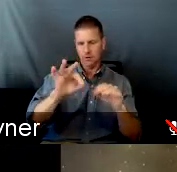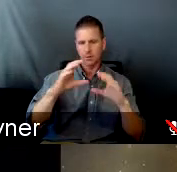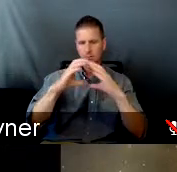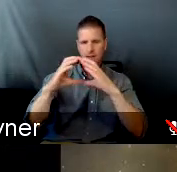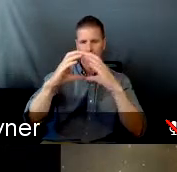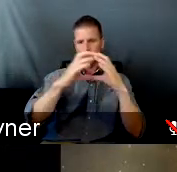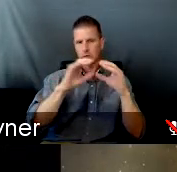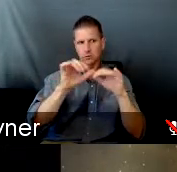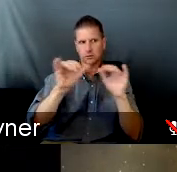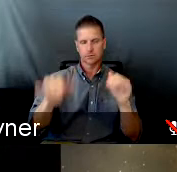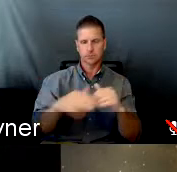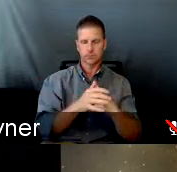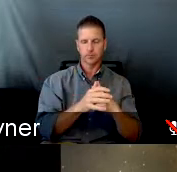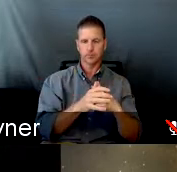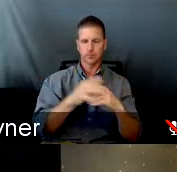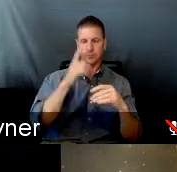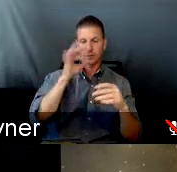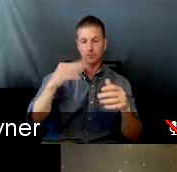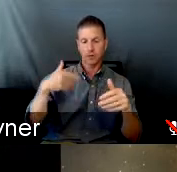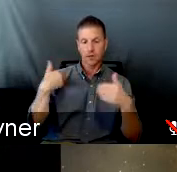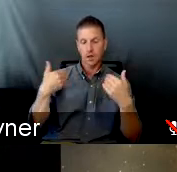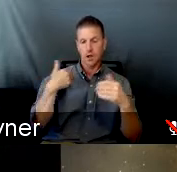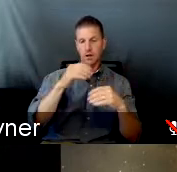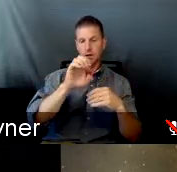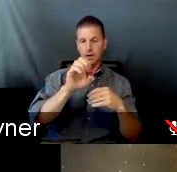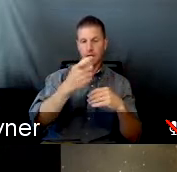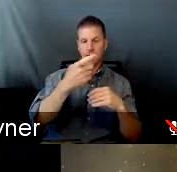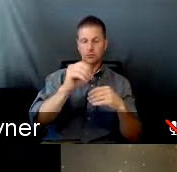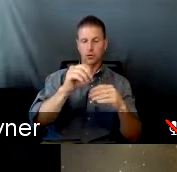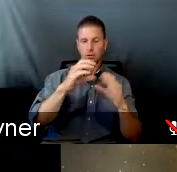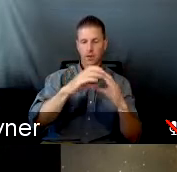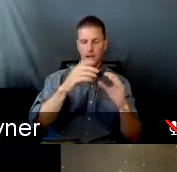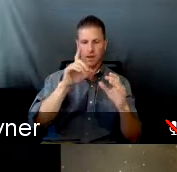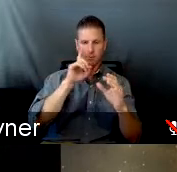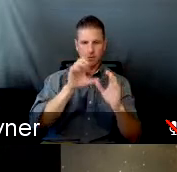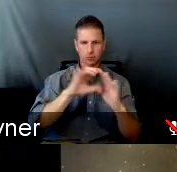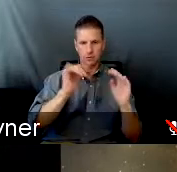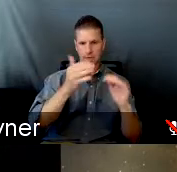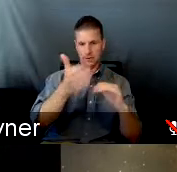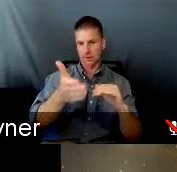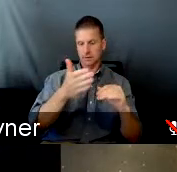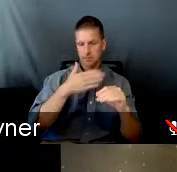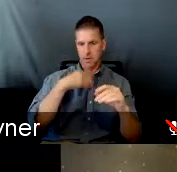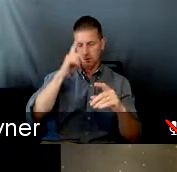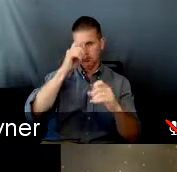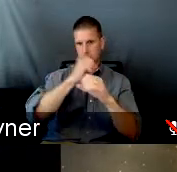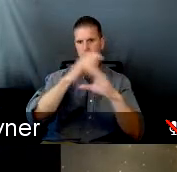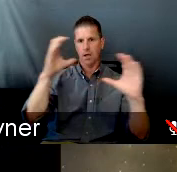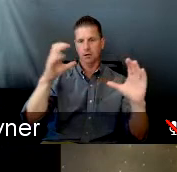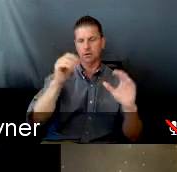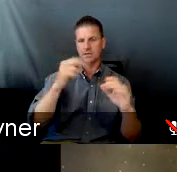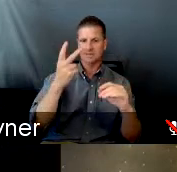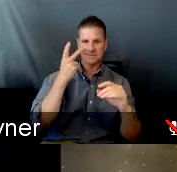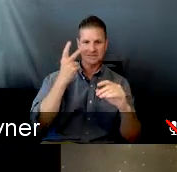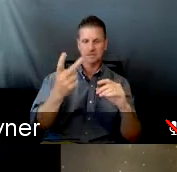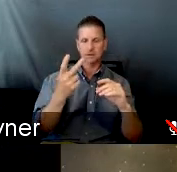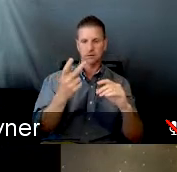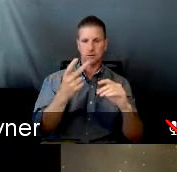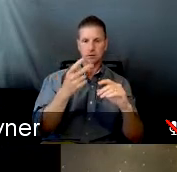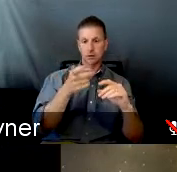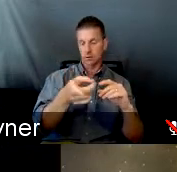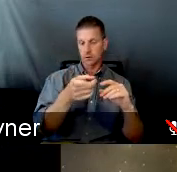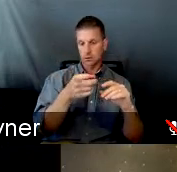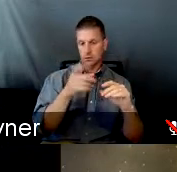system. So when I think of young exoplanetary systems, I have a picture like this in my mind. So you can see that in this